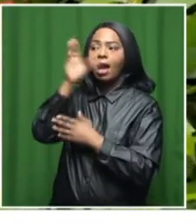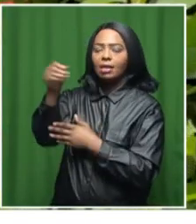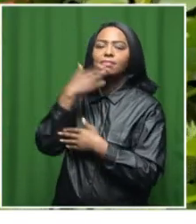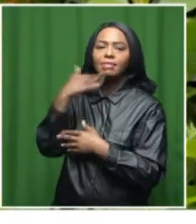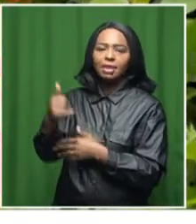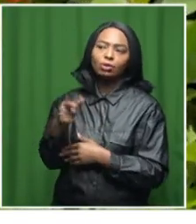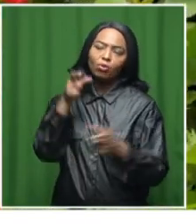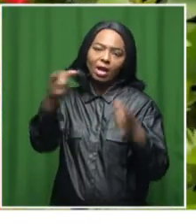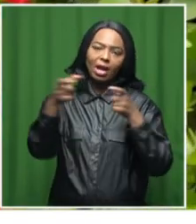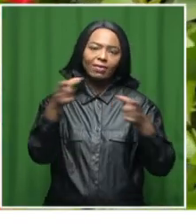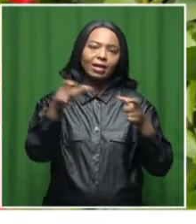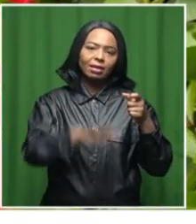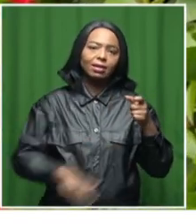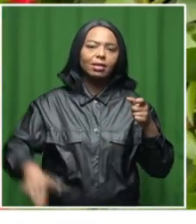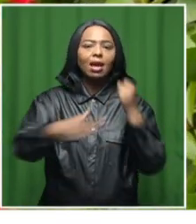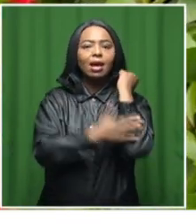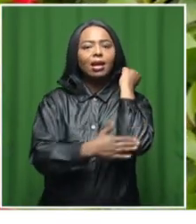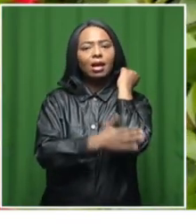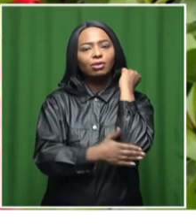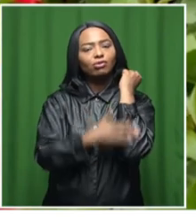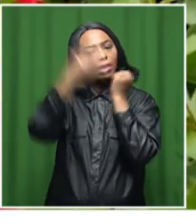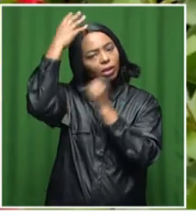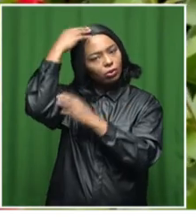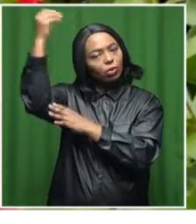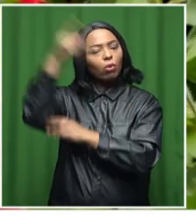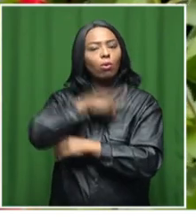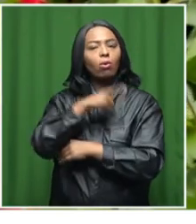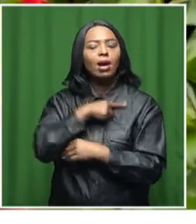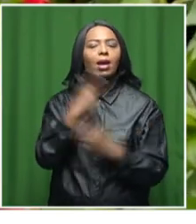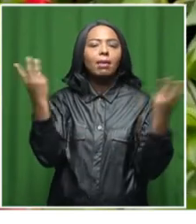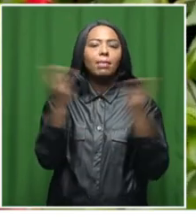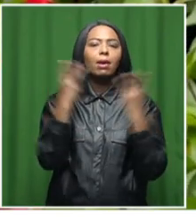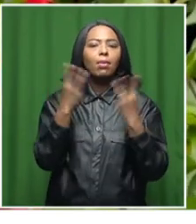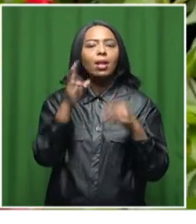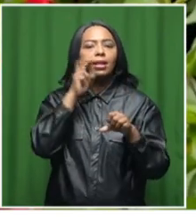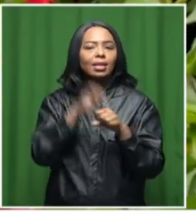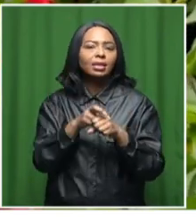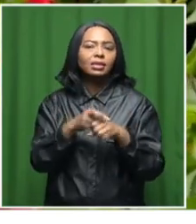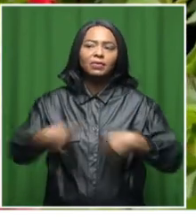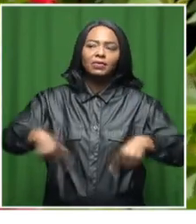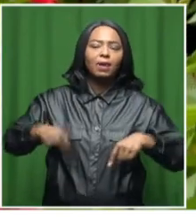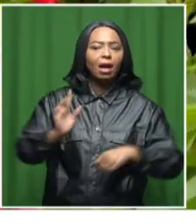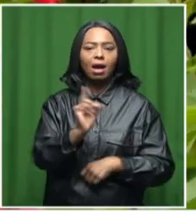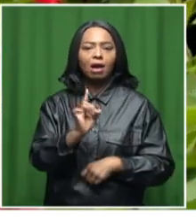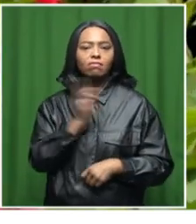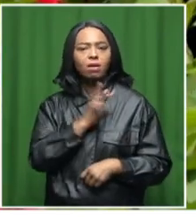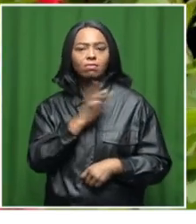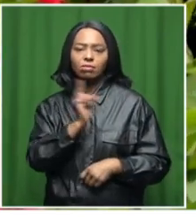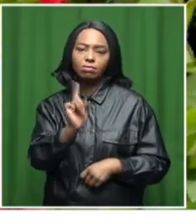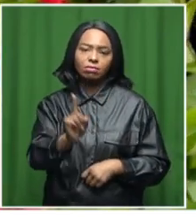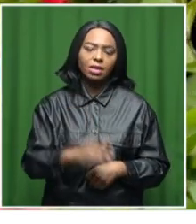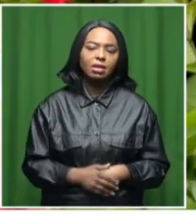of Lesotho. It requires people who are fearless, and we therefore say